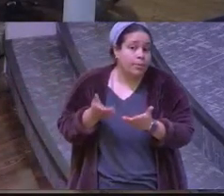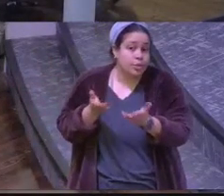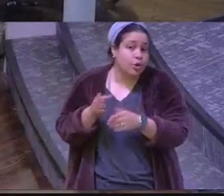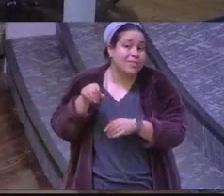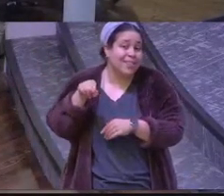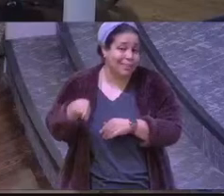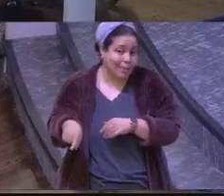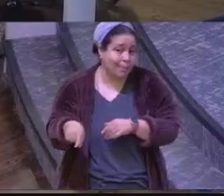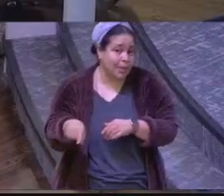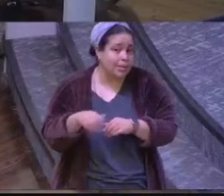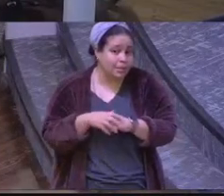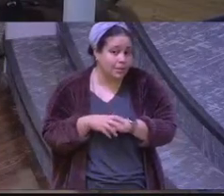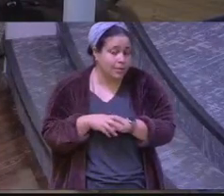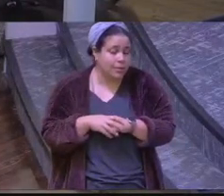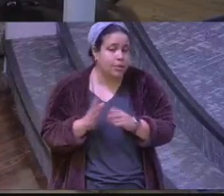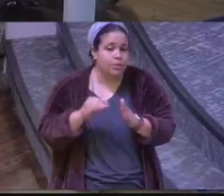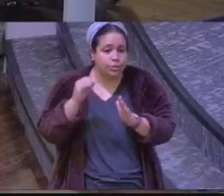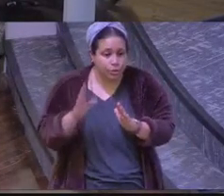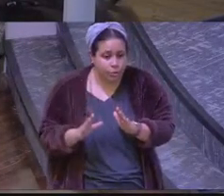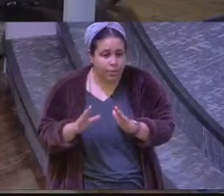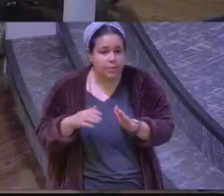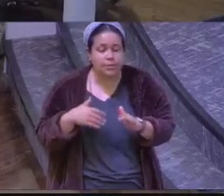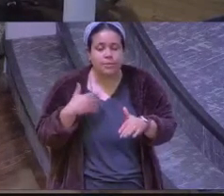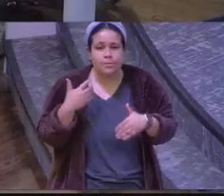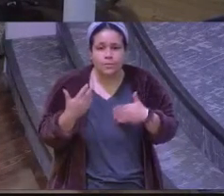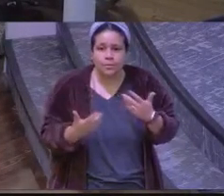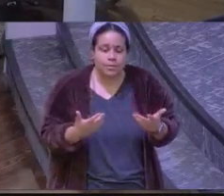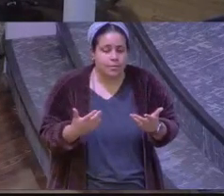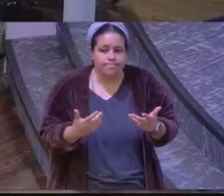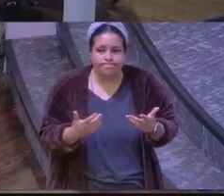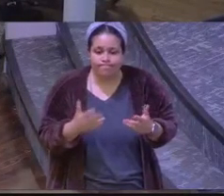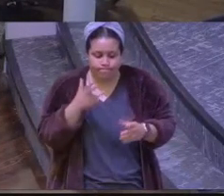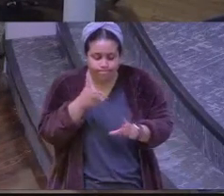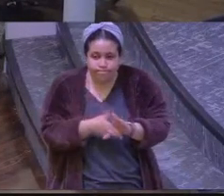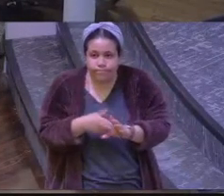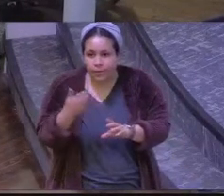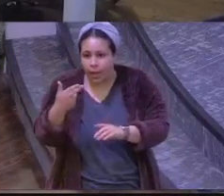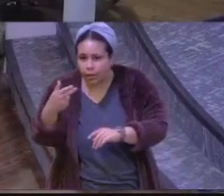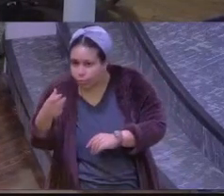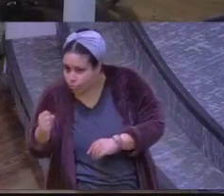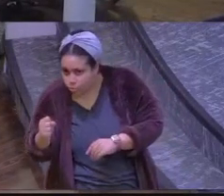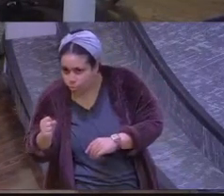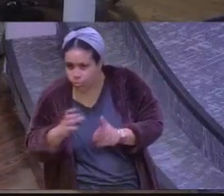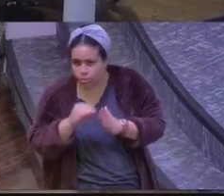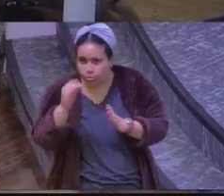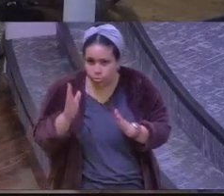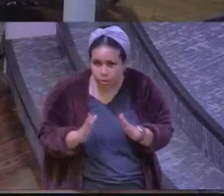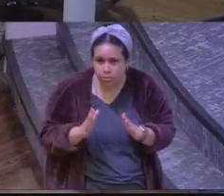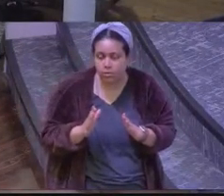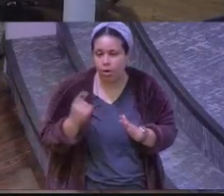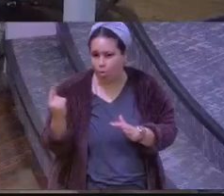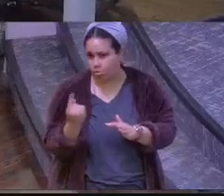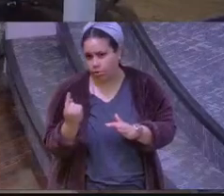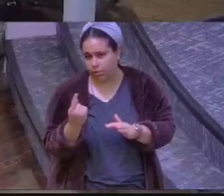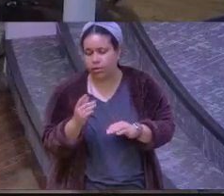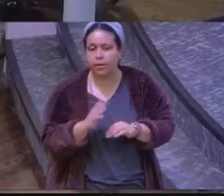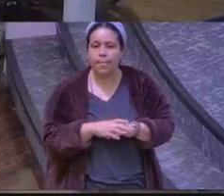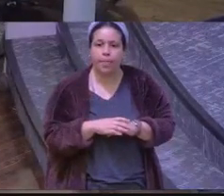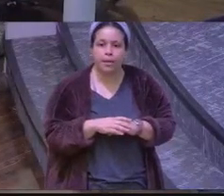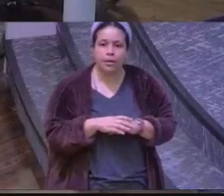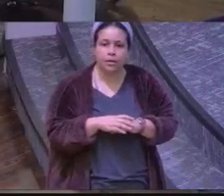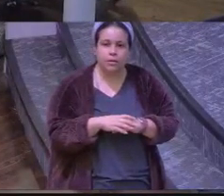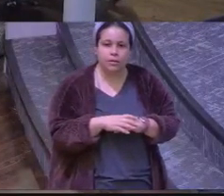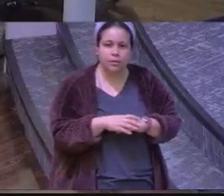Would be those students who are in high school, so just our high school students only. When you're looking at